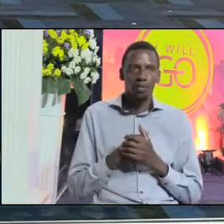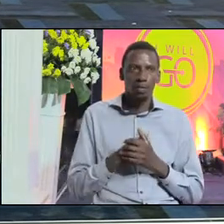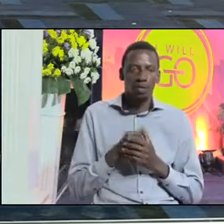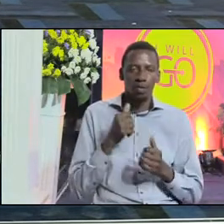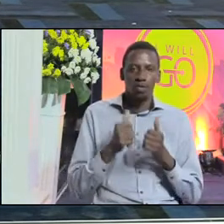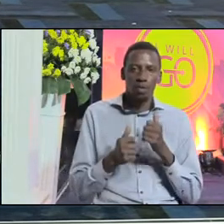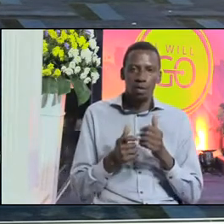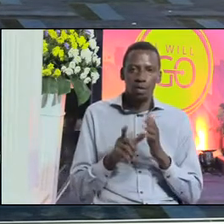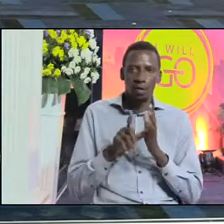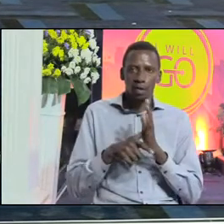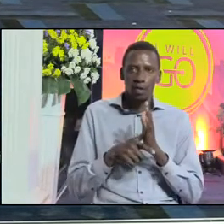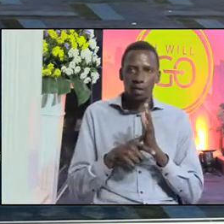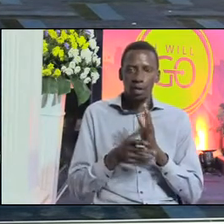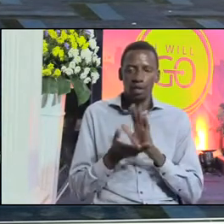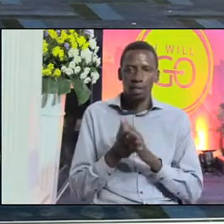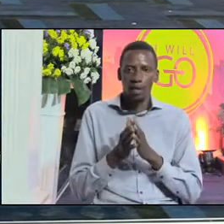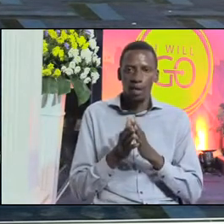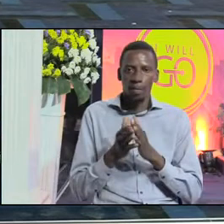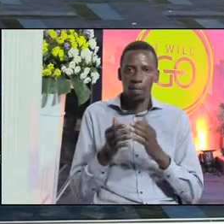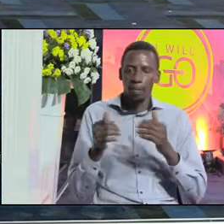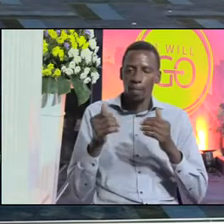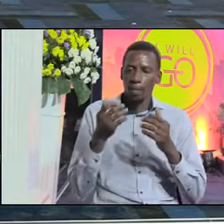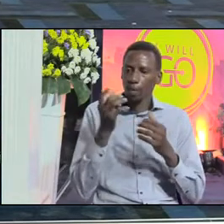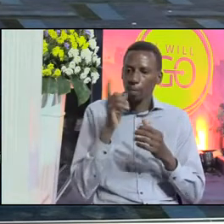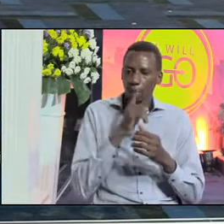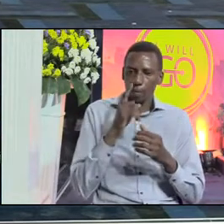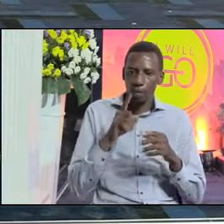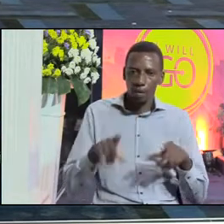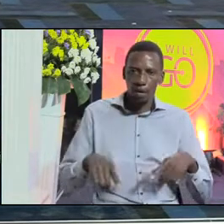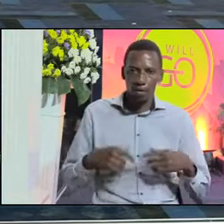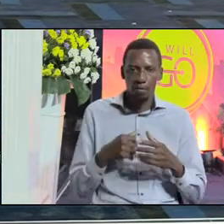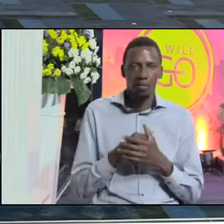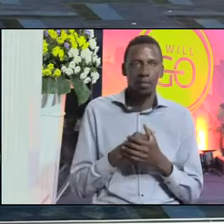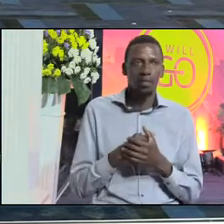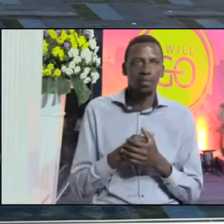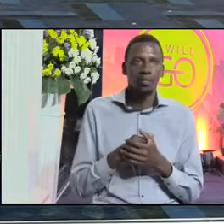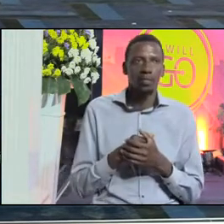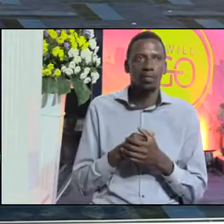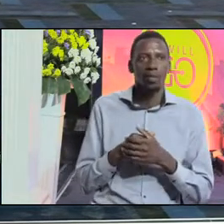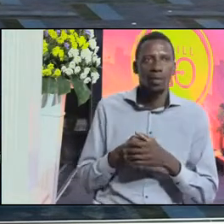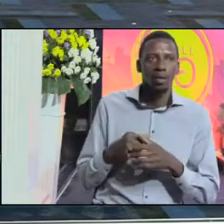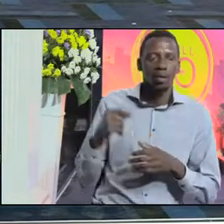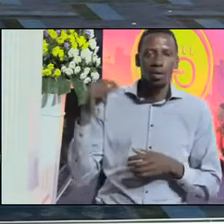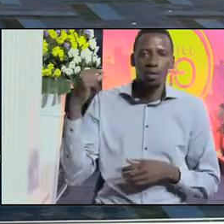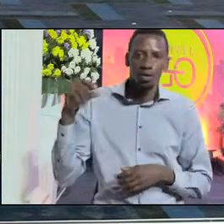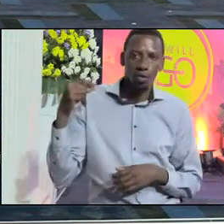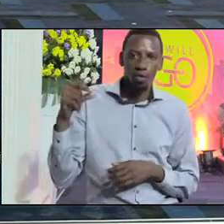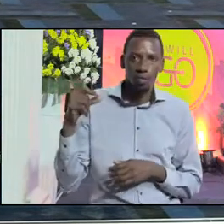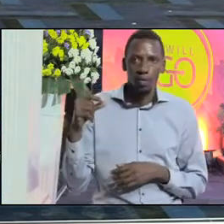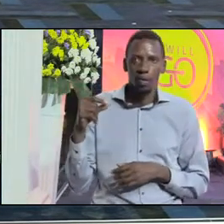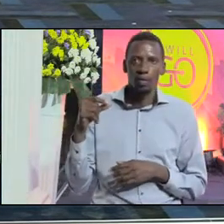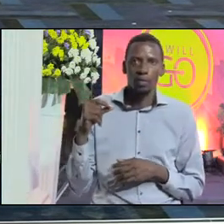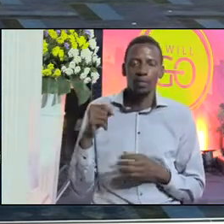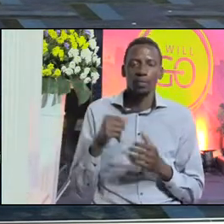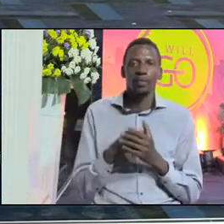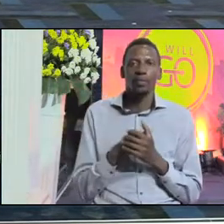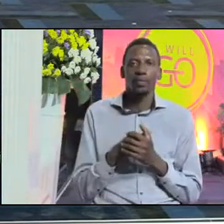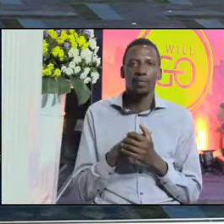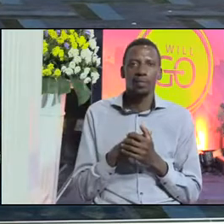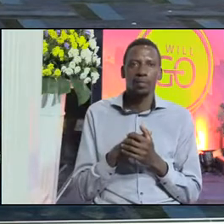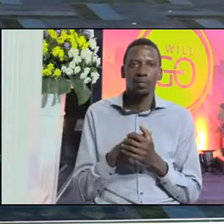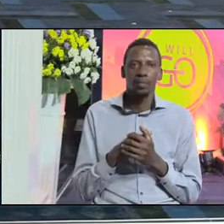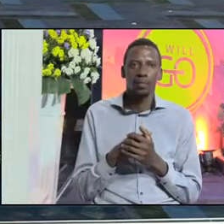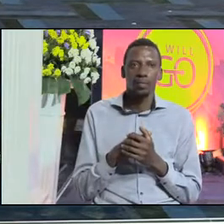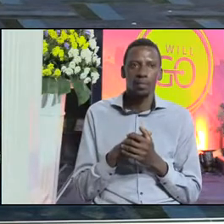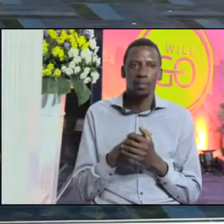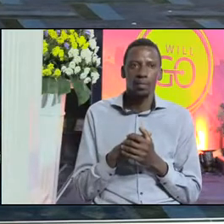ineluctably turn out to be a bitter life. Hear me tonight, church. The gospel has your address and my